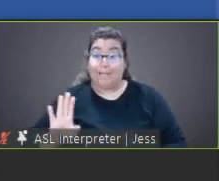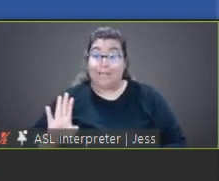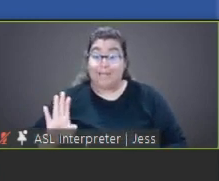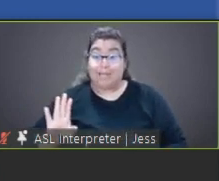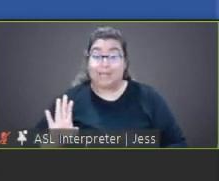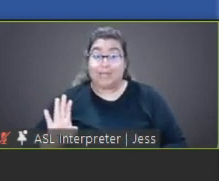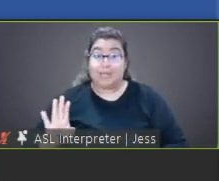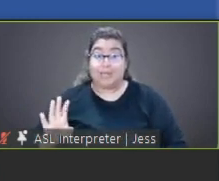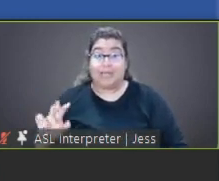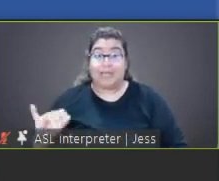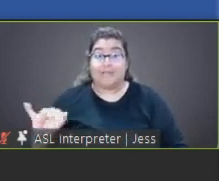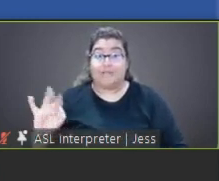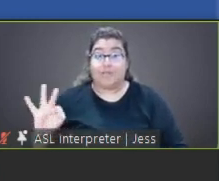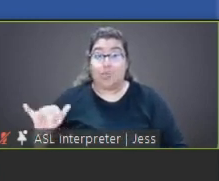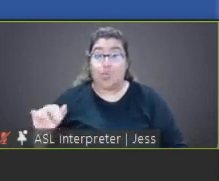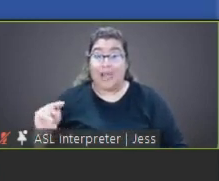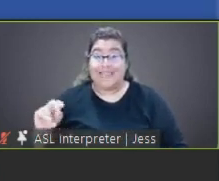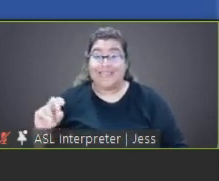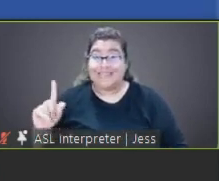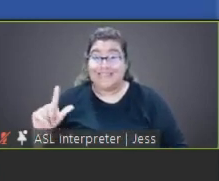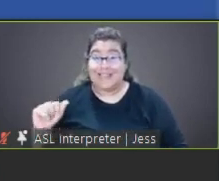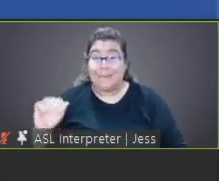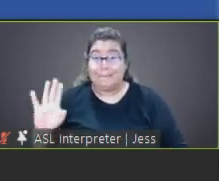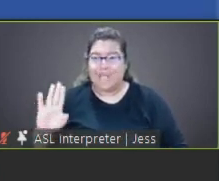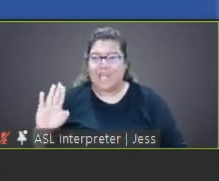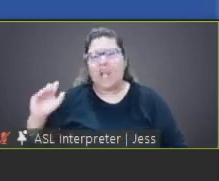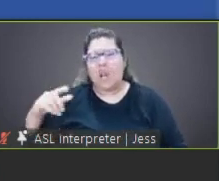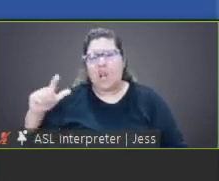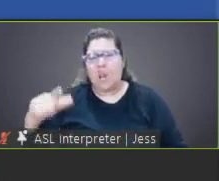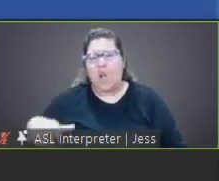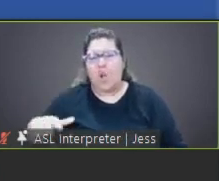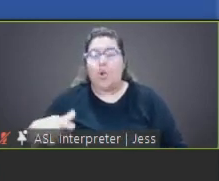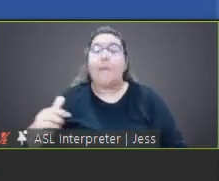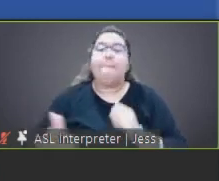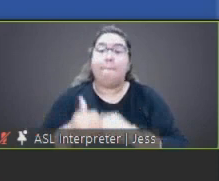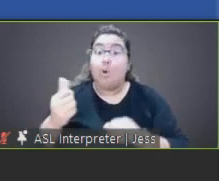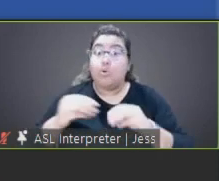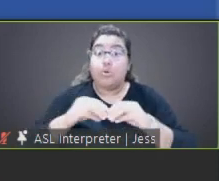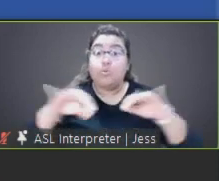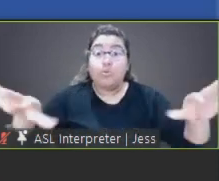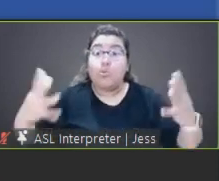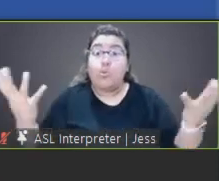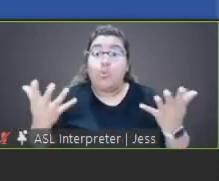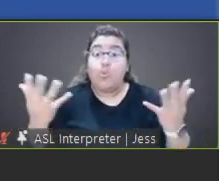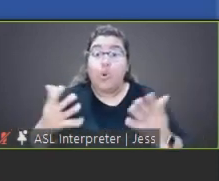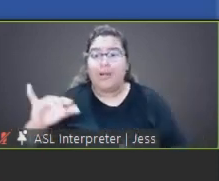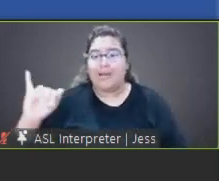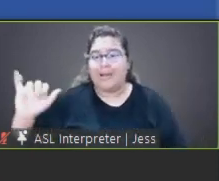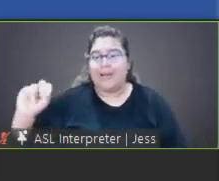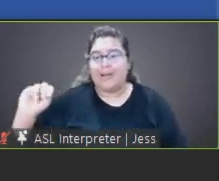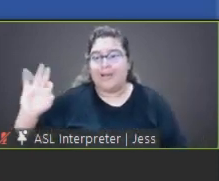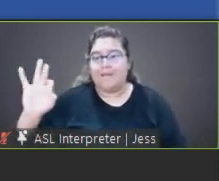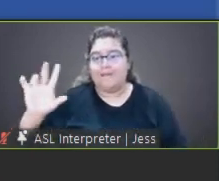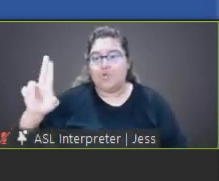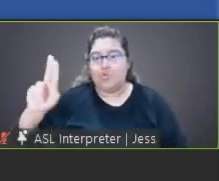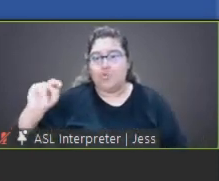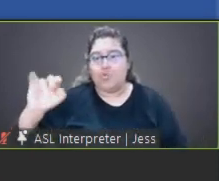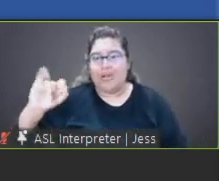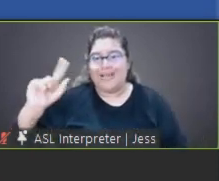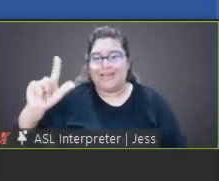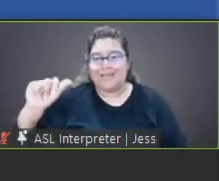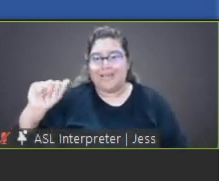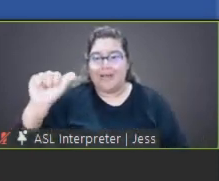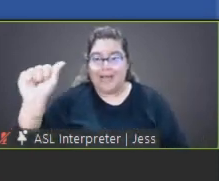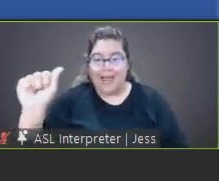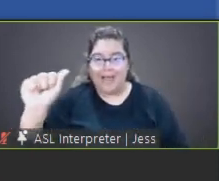that continues to be low. So the vast majority of what we are seeing transmitted in the state right now is influenza A, and a very steep increase